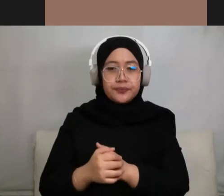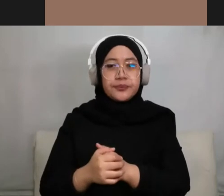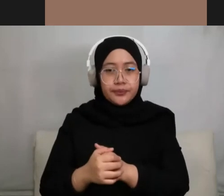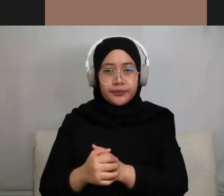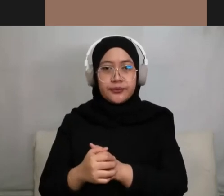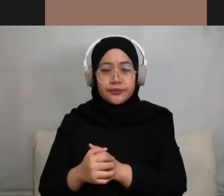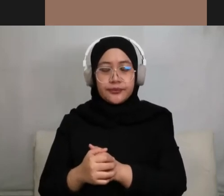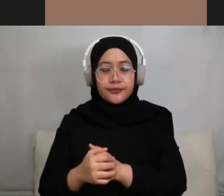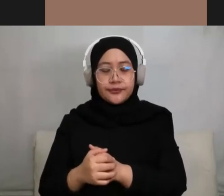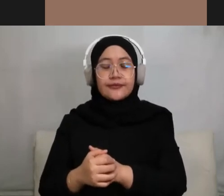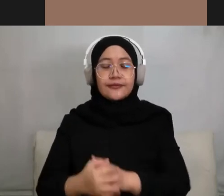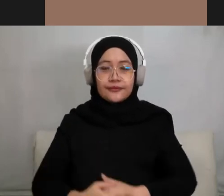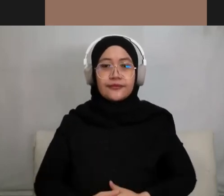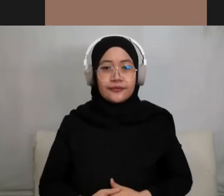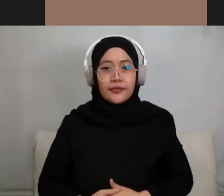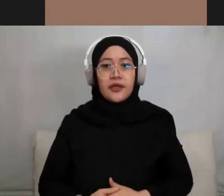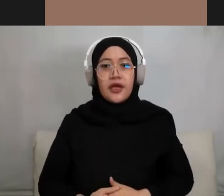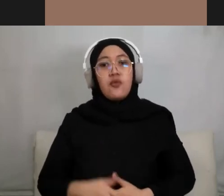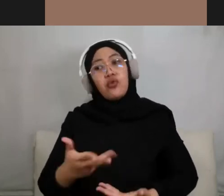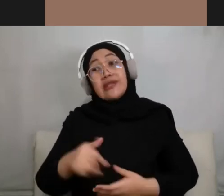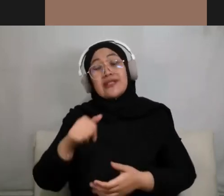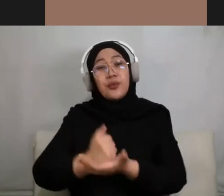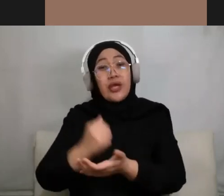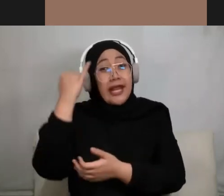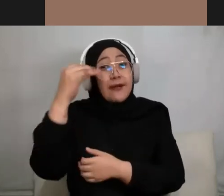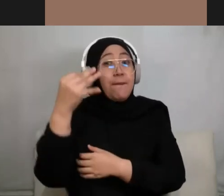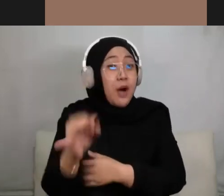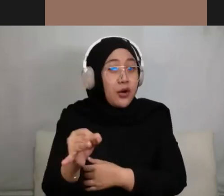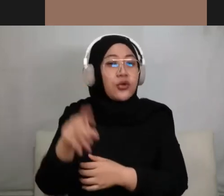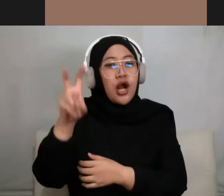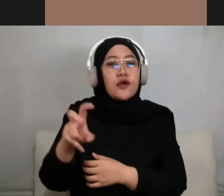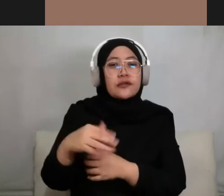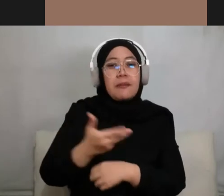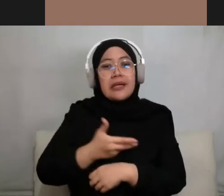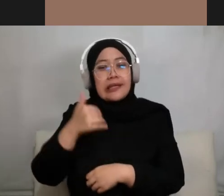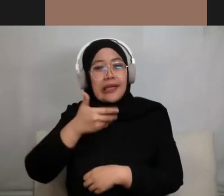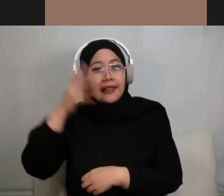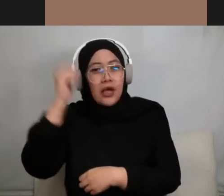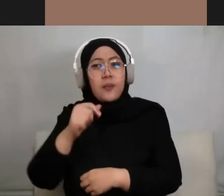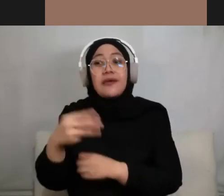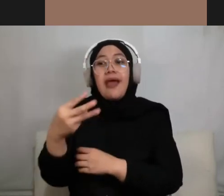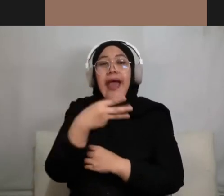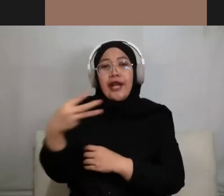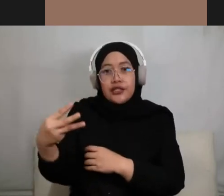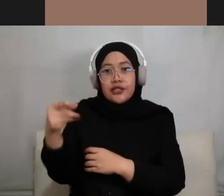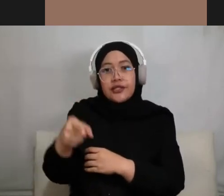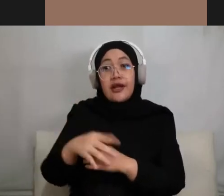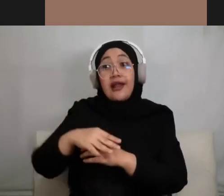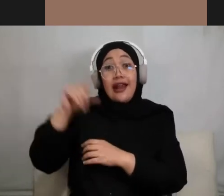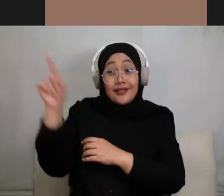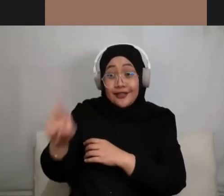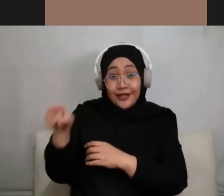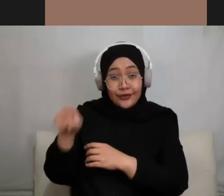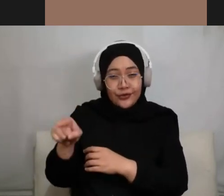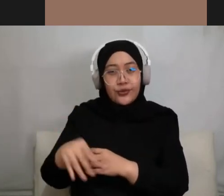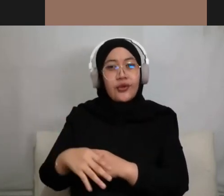bus being a new thing, and we always consider because this is an energy and the electric is there, we